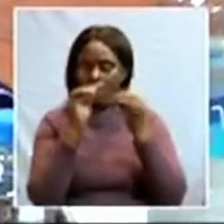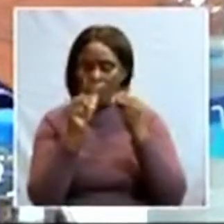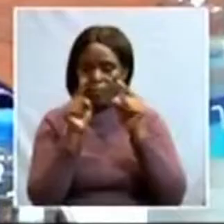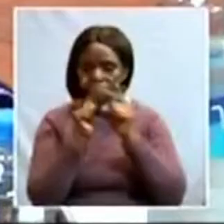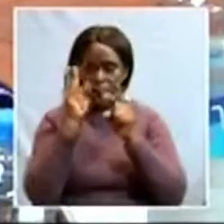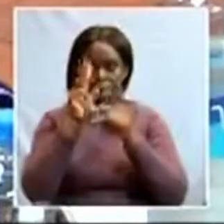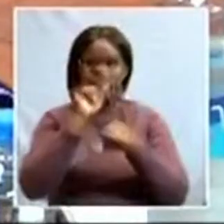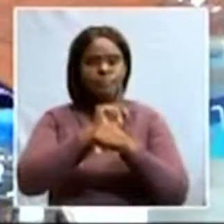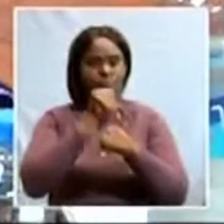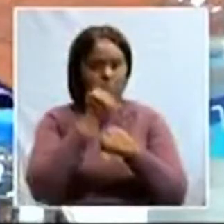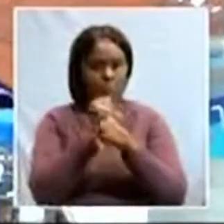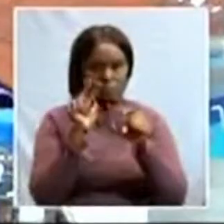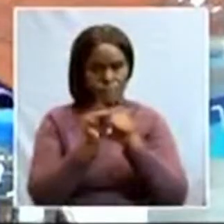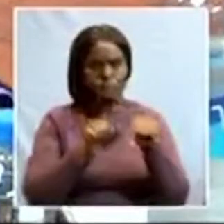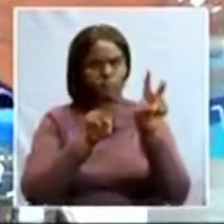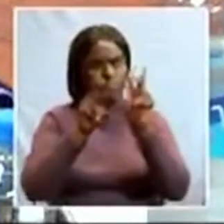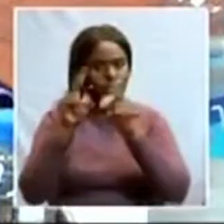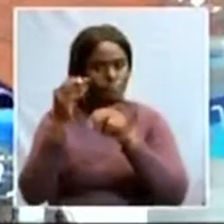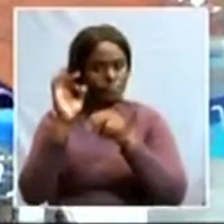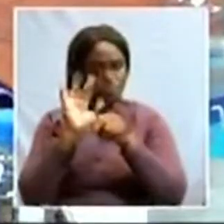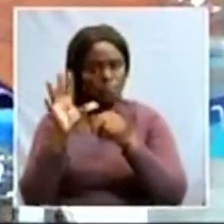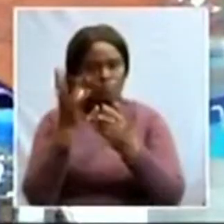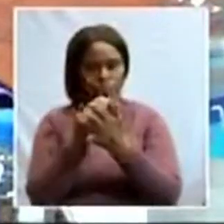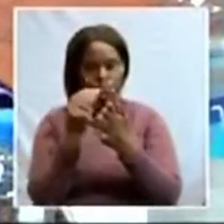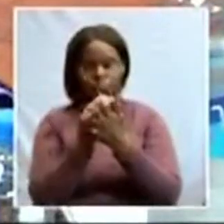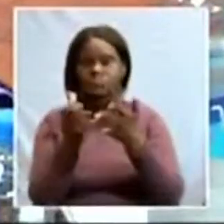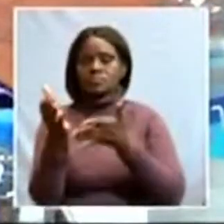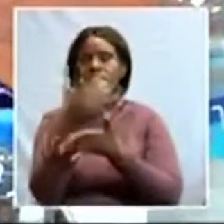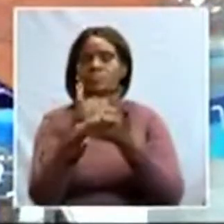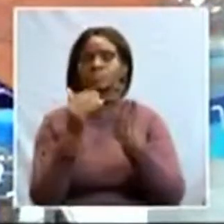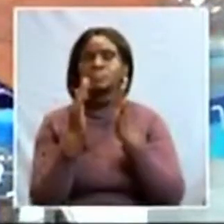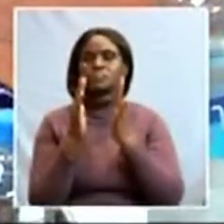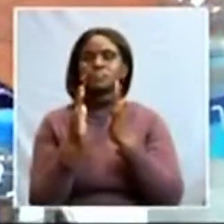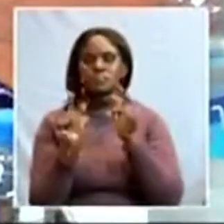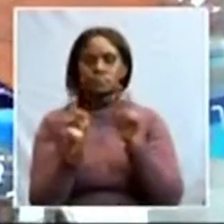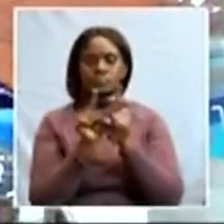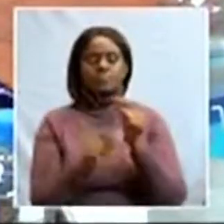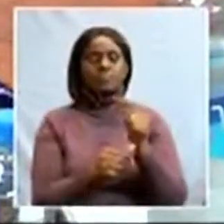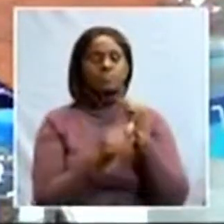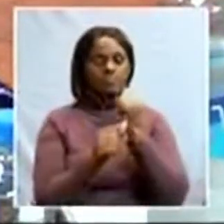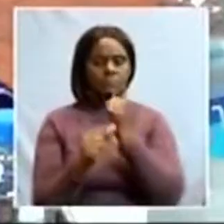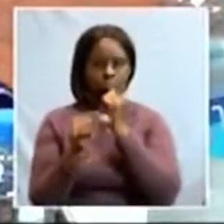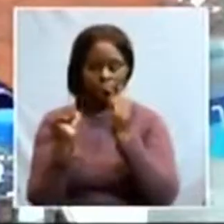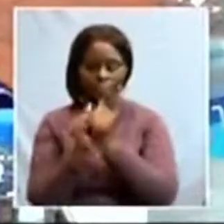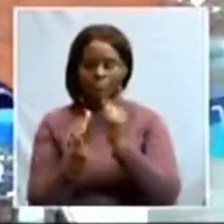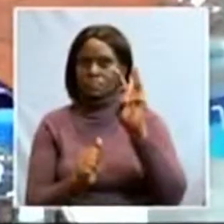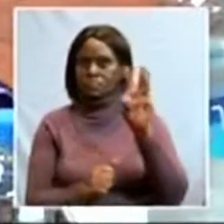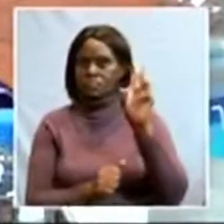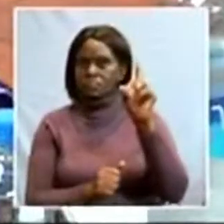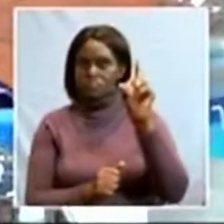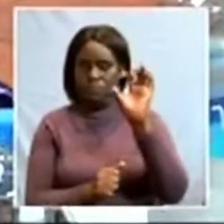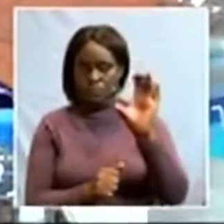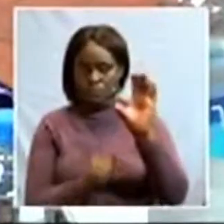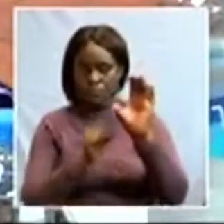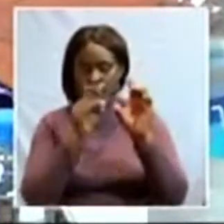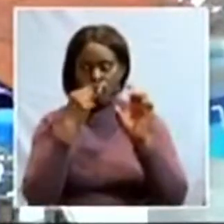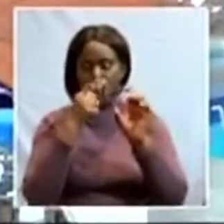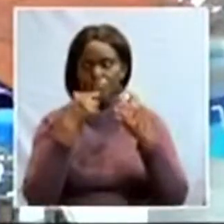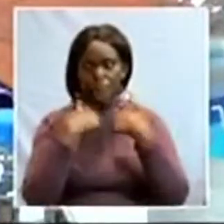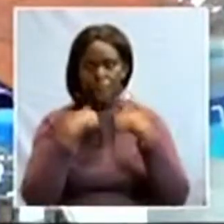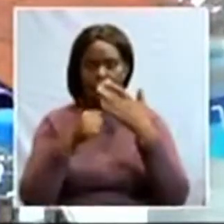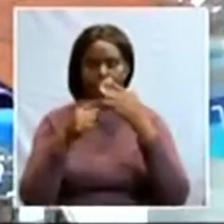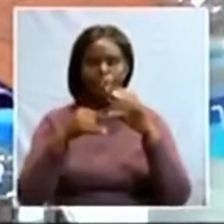will intensify the monitoring of revenue collectors, agents, and WDCs who have